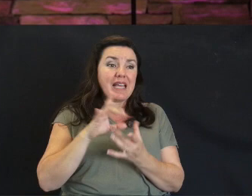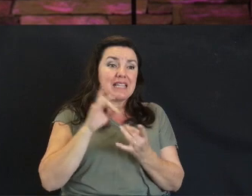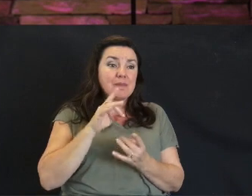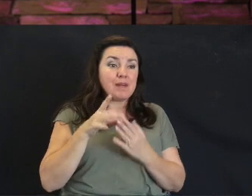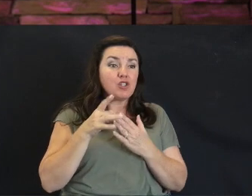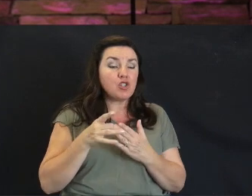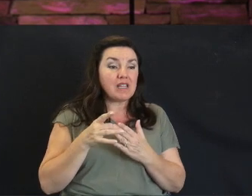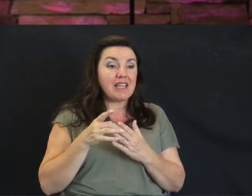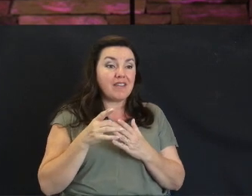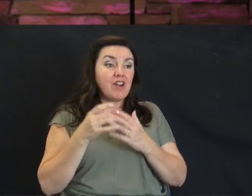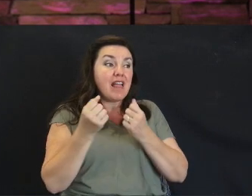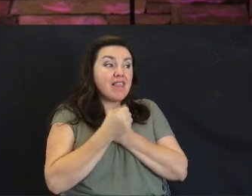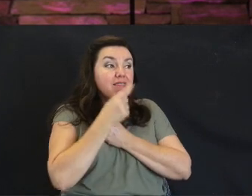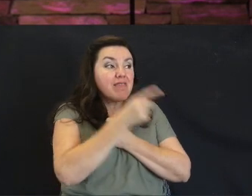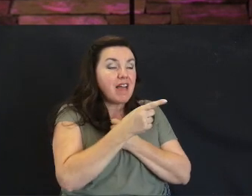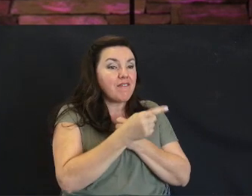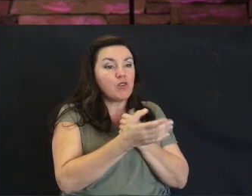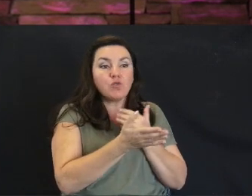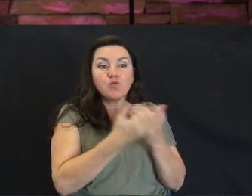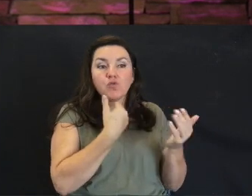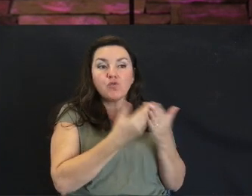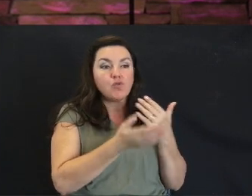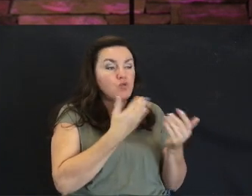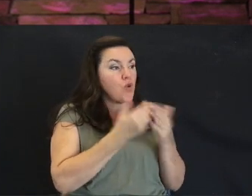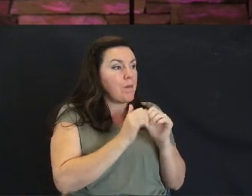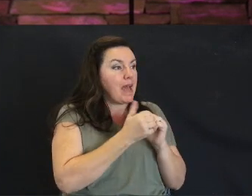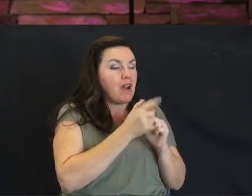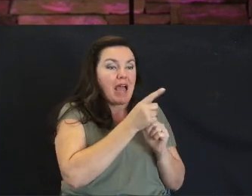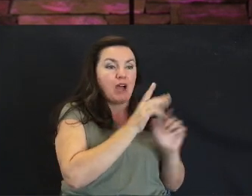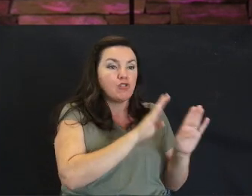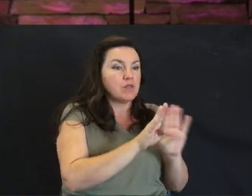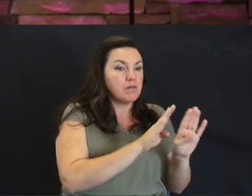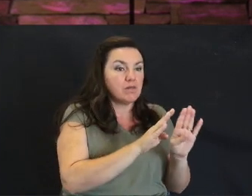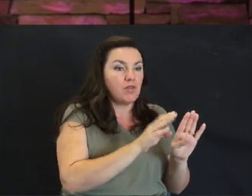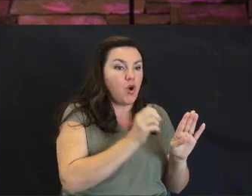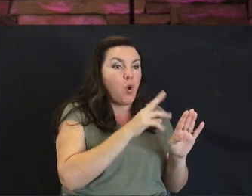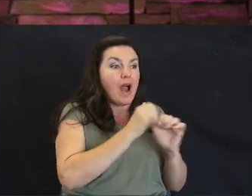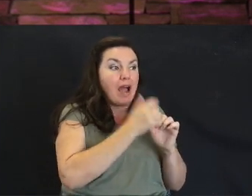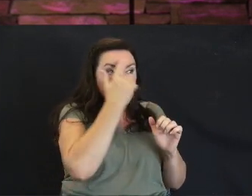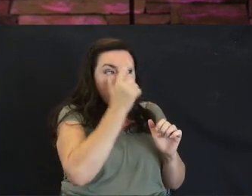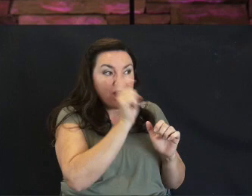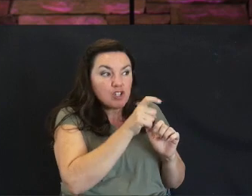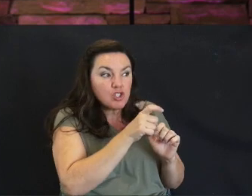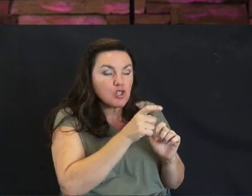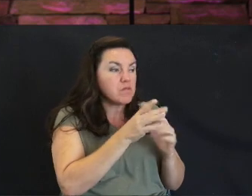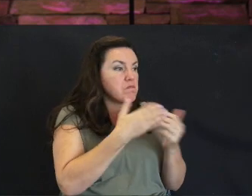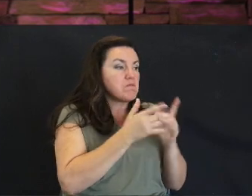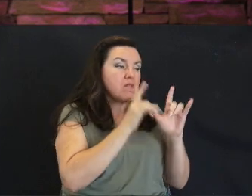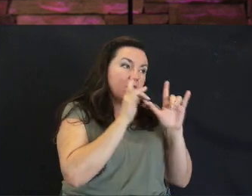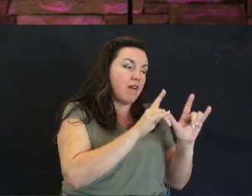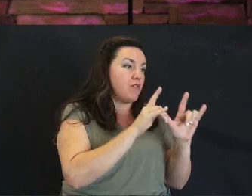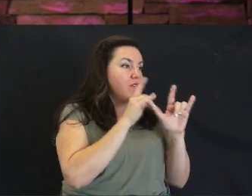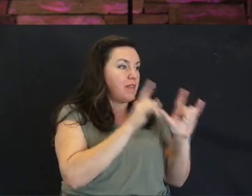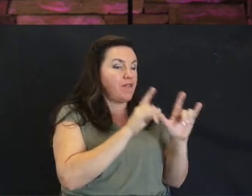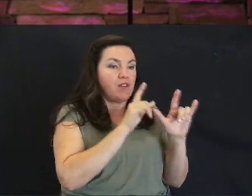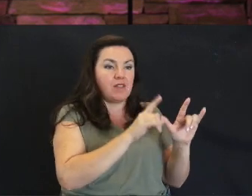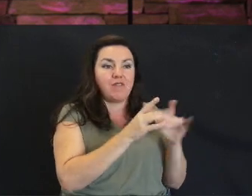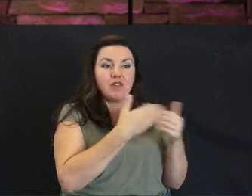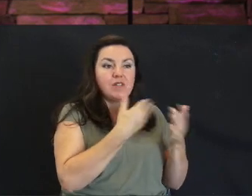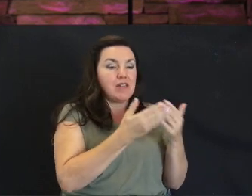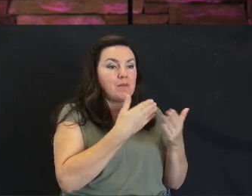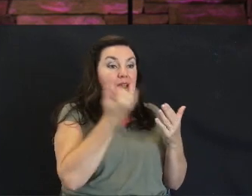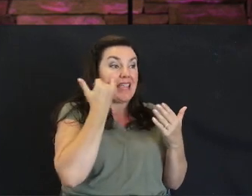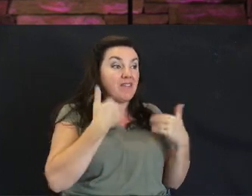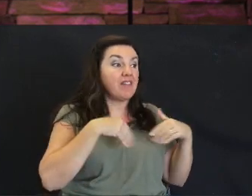Even if she's not loving you The way you want her to Or that you think she should You love her sacrificially Even to the point Of laying down Your life